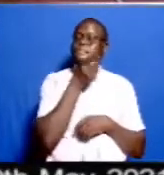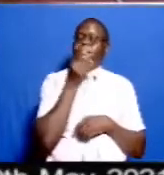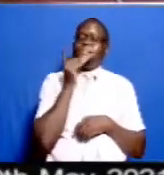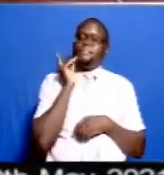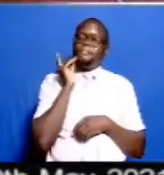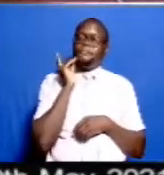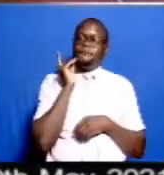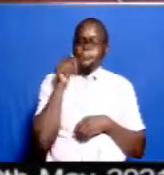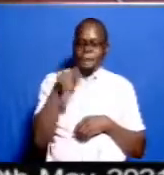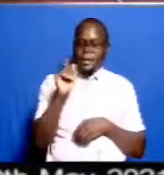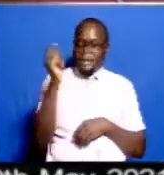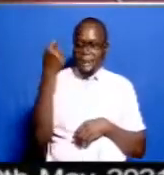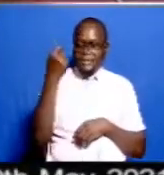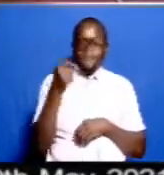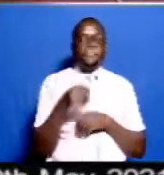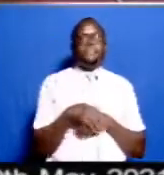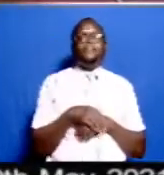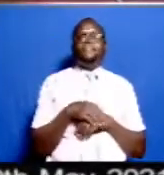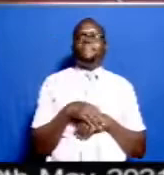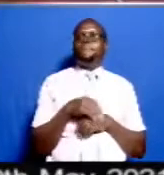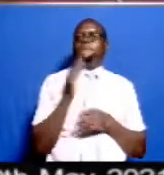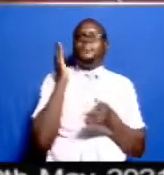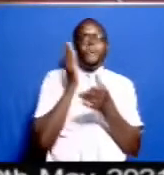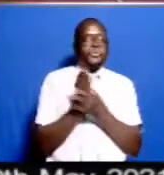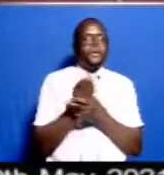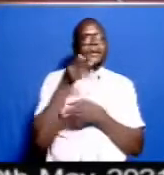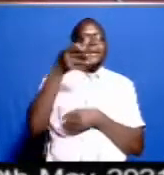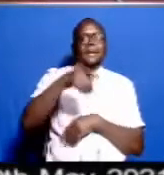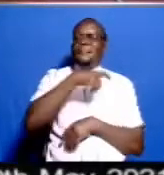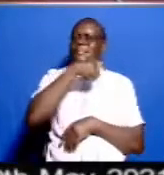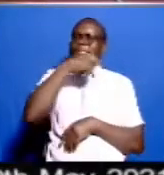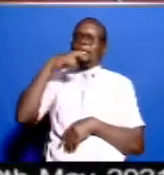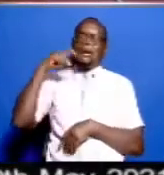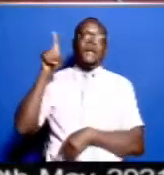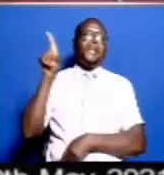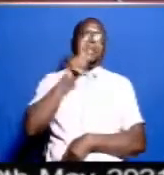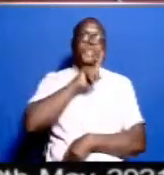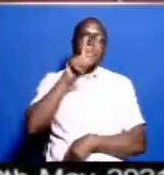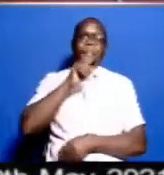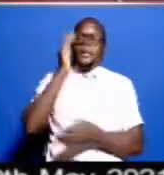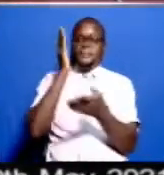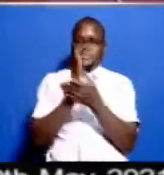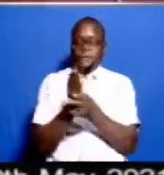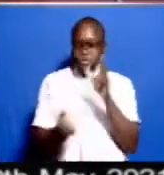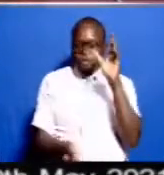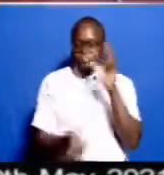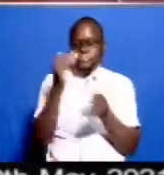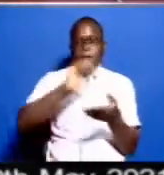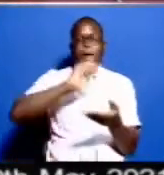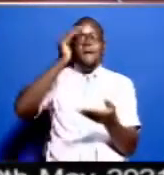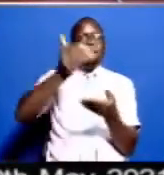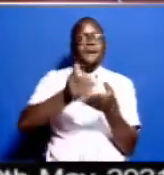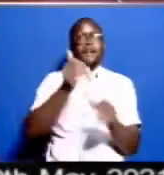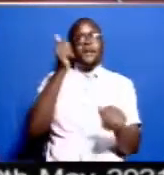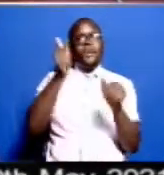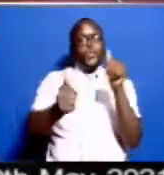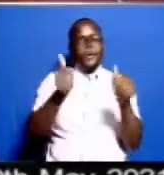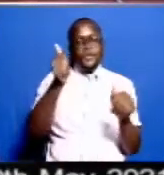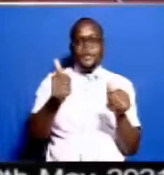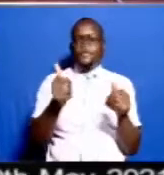country, and it will always be there. And basically, it is to create a fund which, when